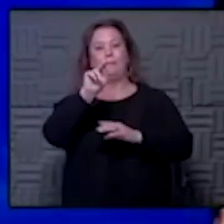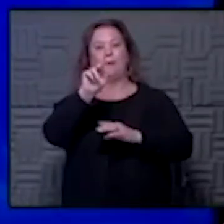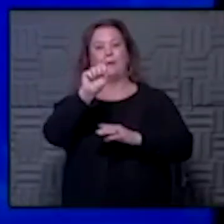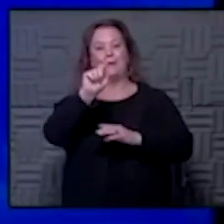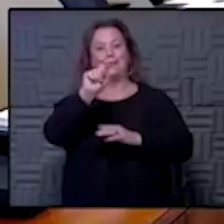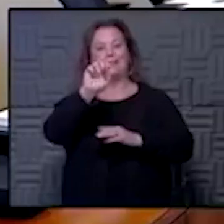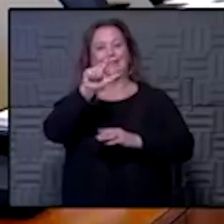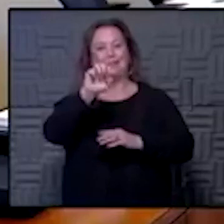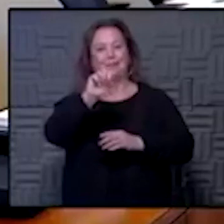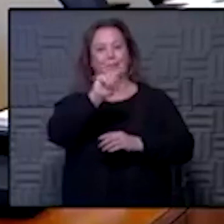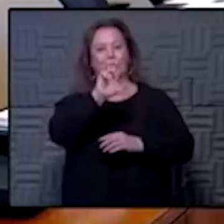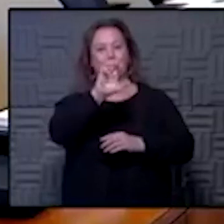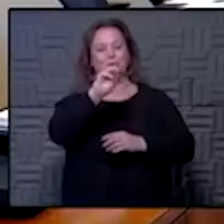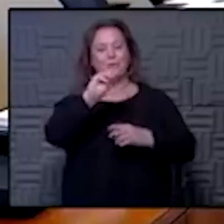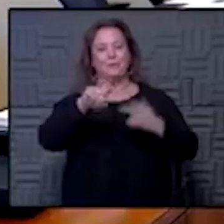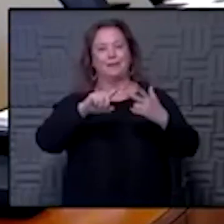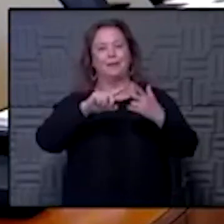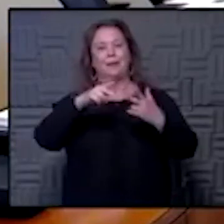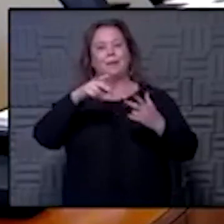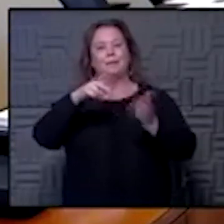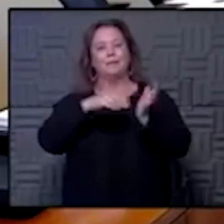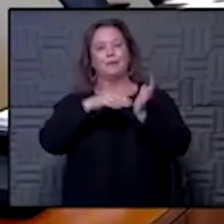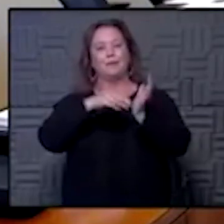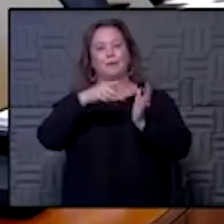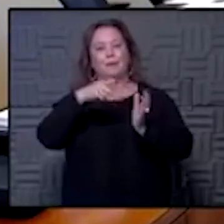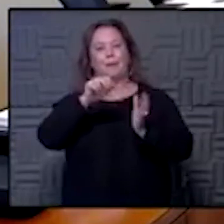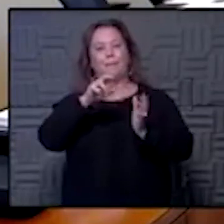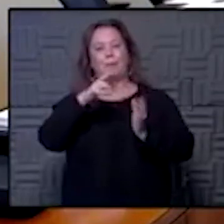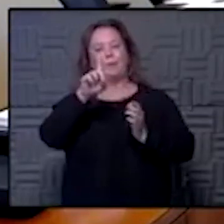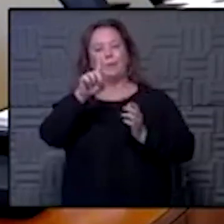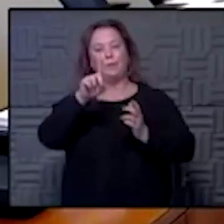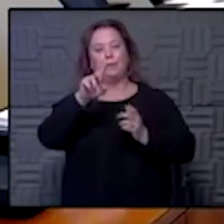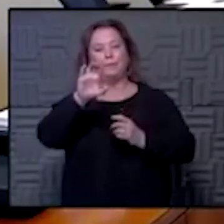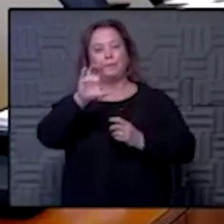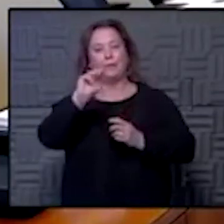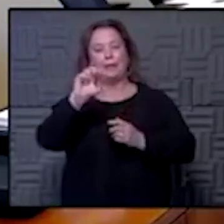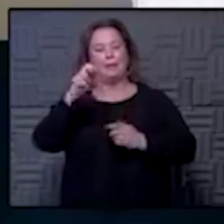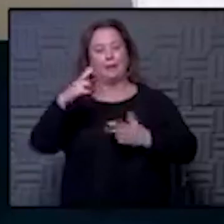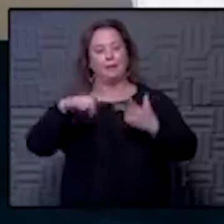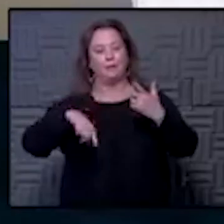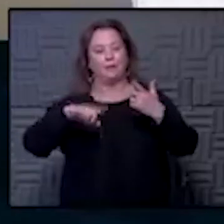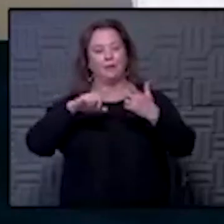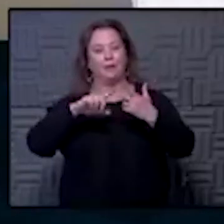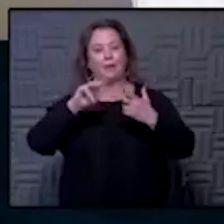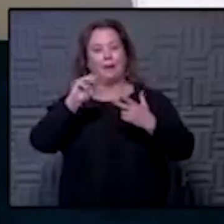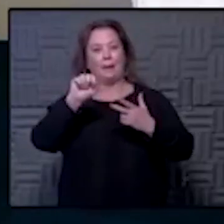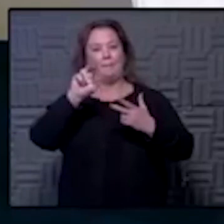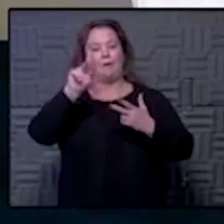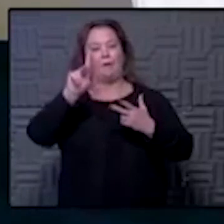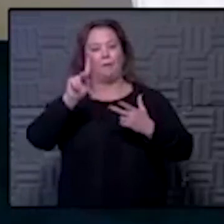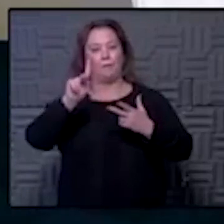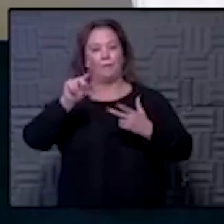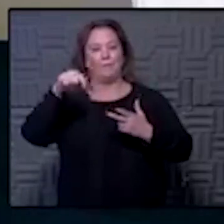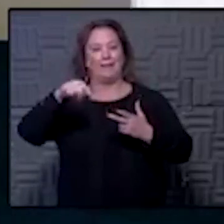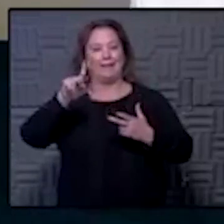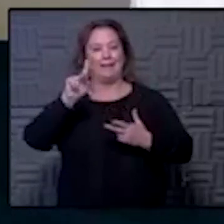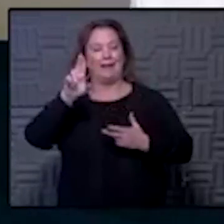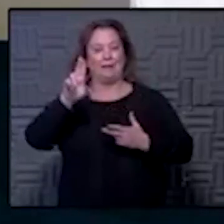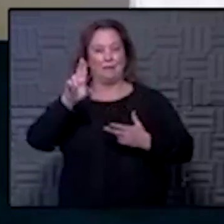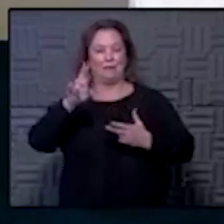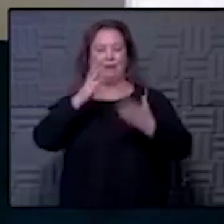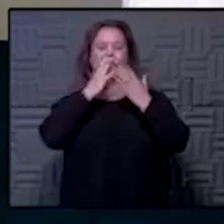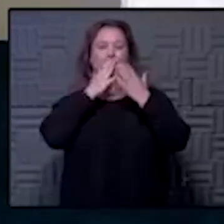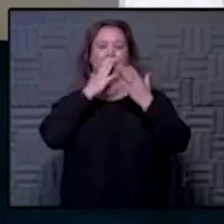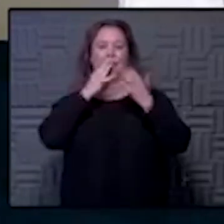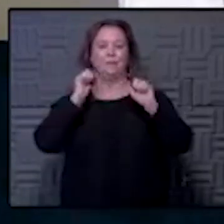Truman Medical Center, Barbara Pahoud from Children's Mercy, and Mario Castro from right here at KU, not 314. And to everybody out there,